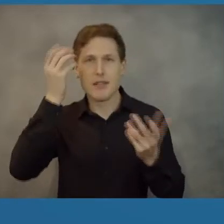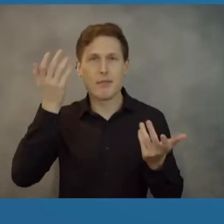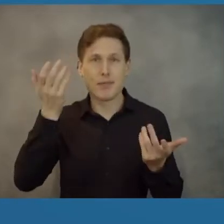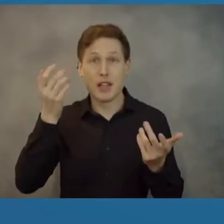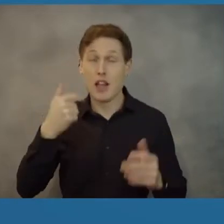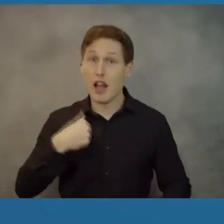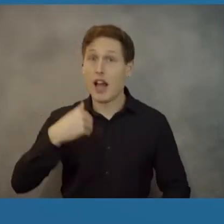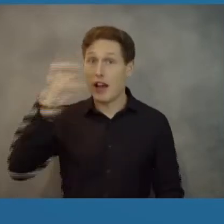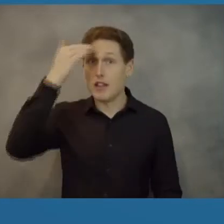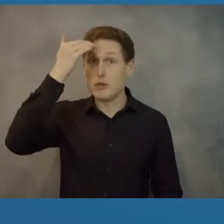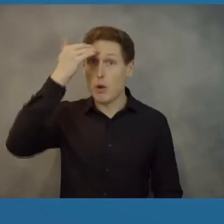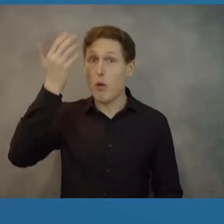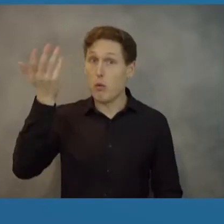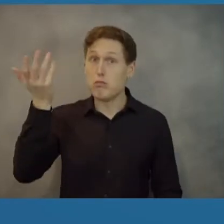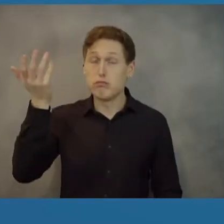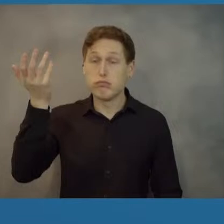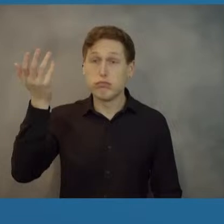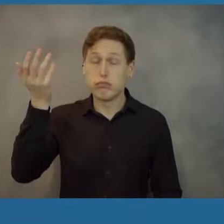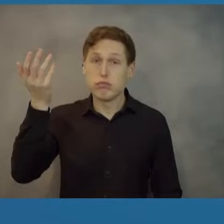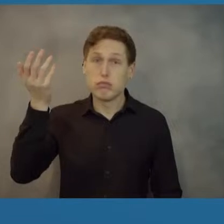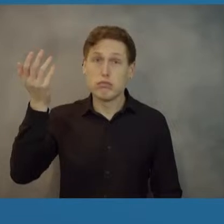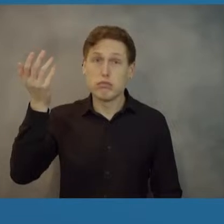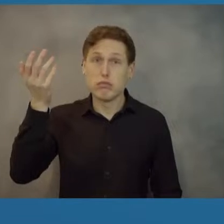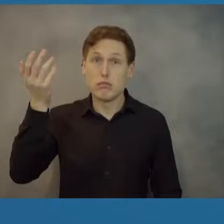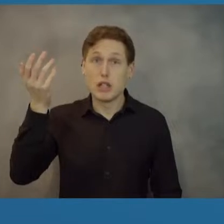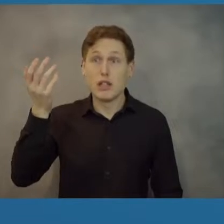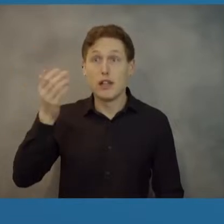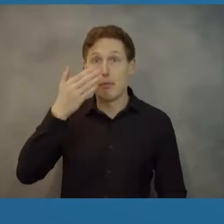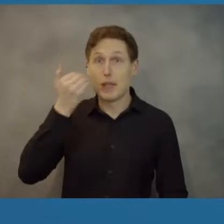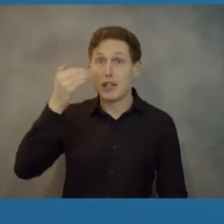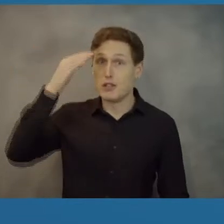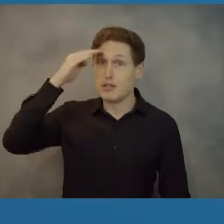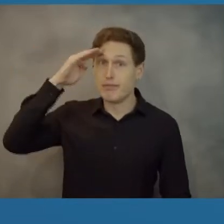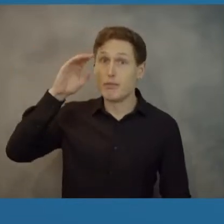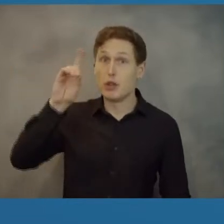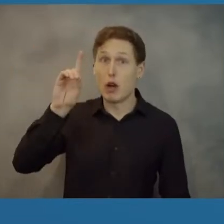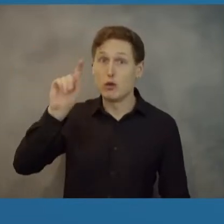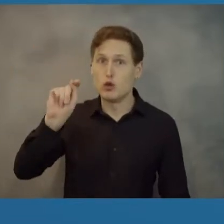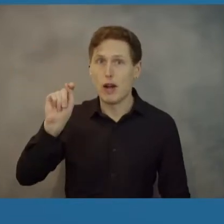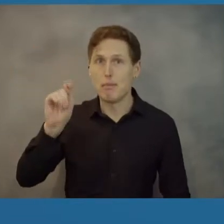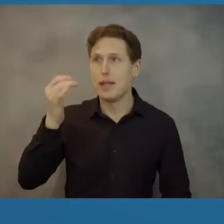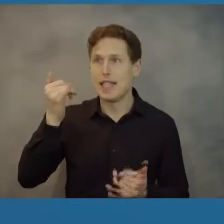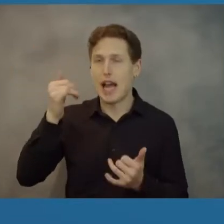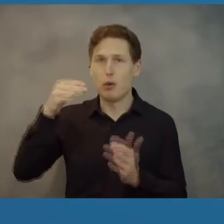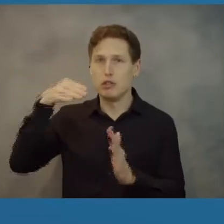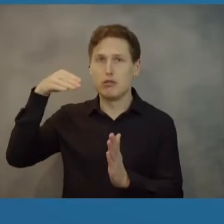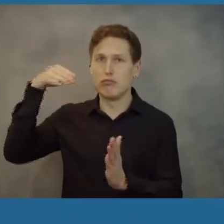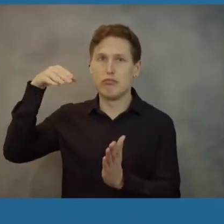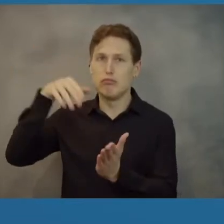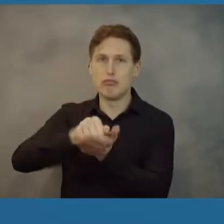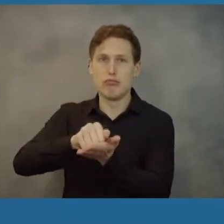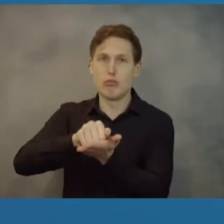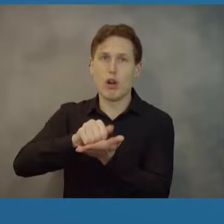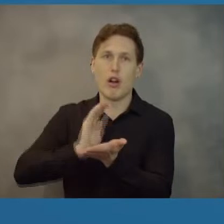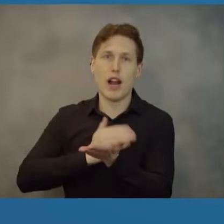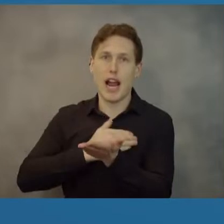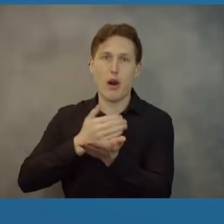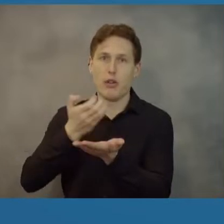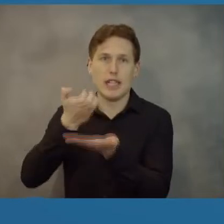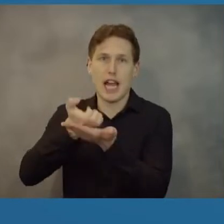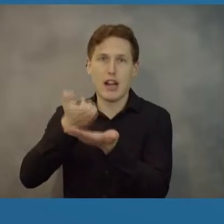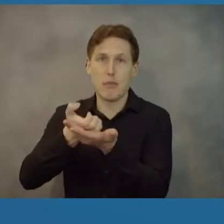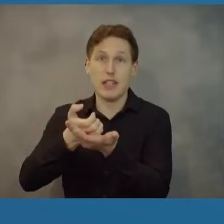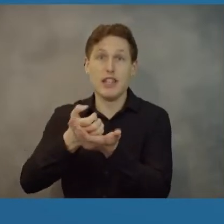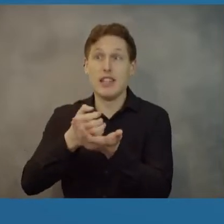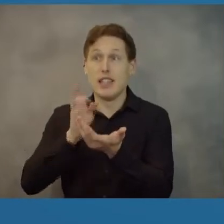fact that because Donald Trump is probably crashing our economy and heading us toward a recession, and a recession means more